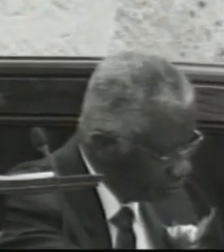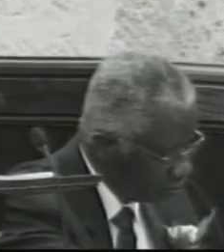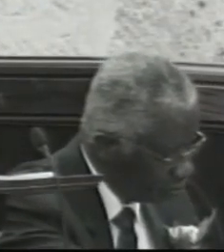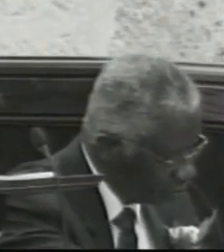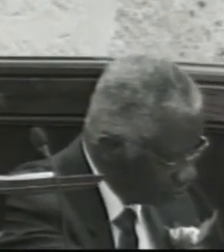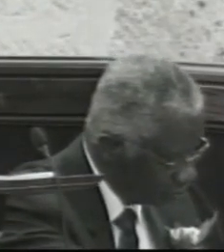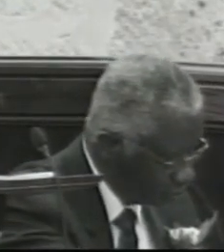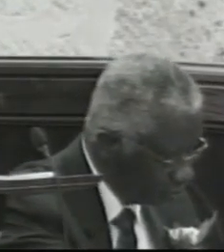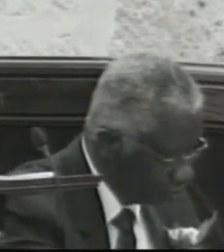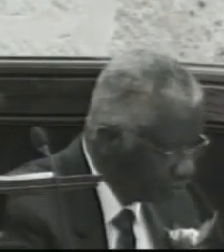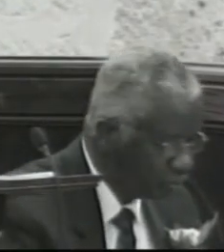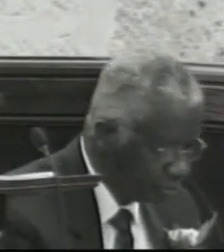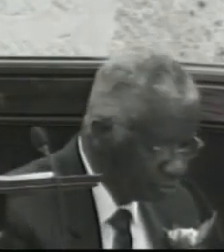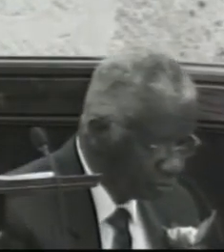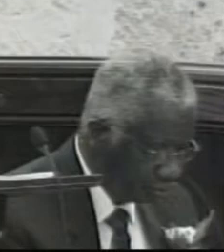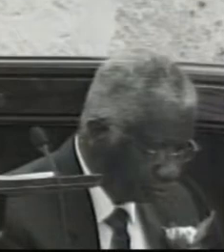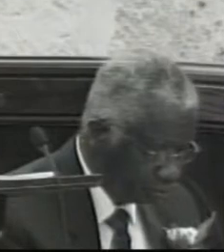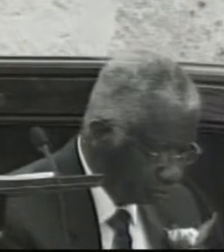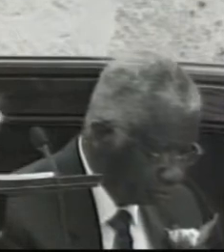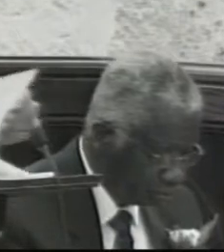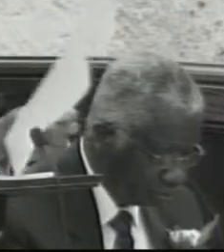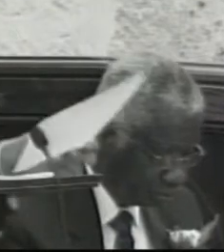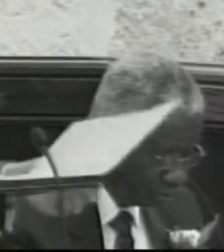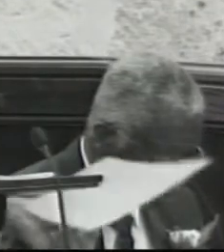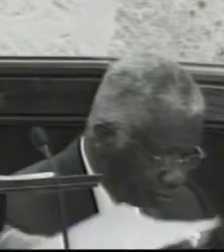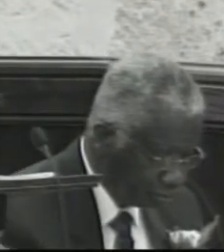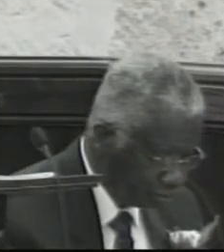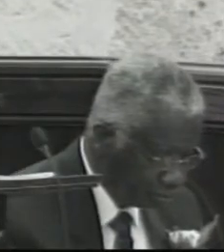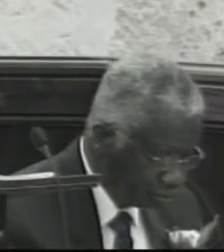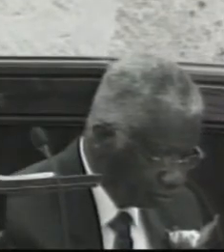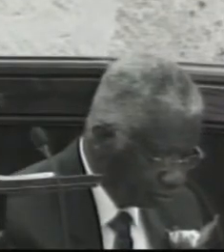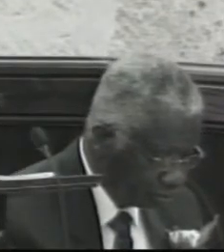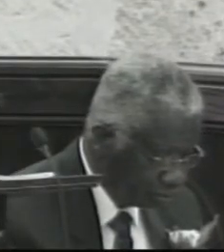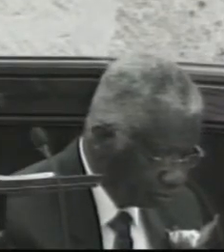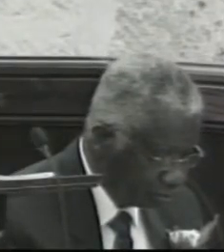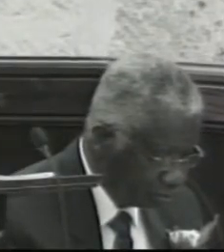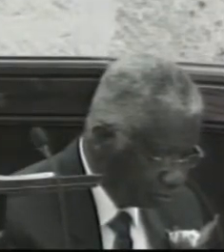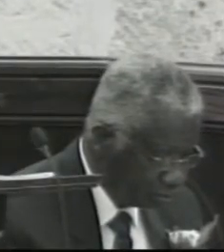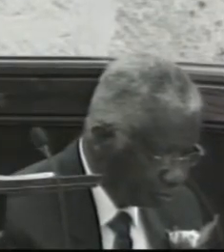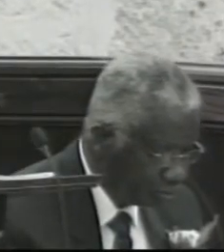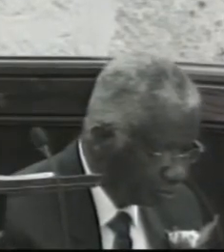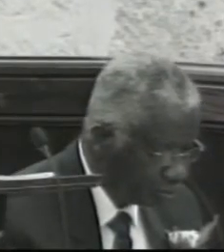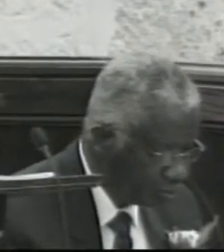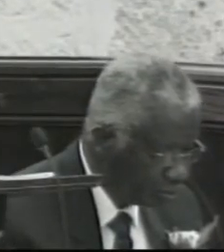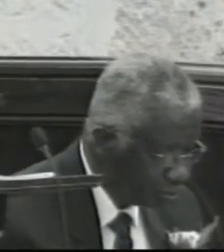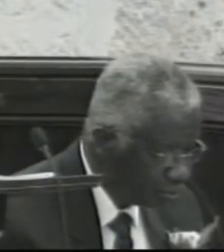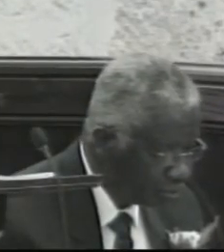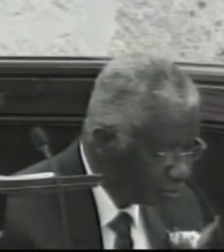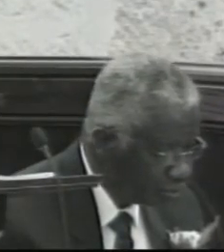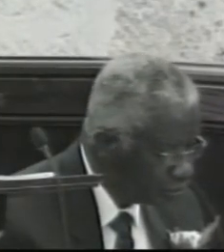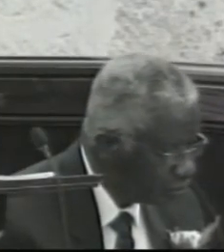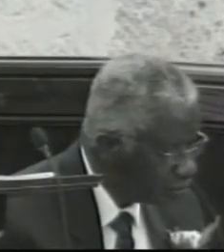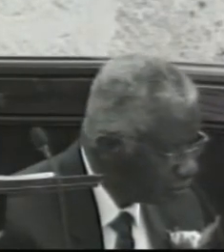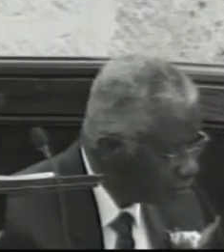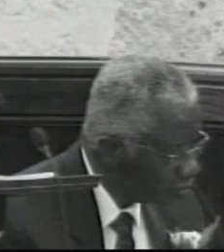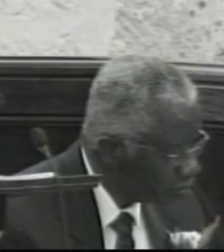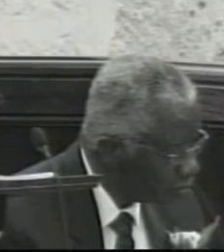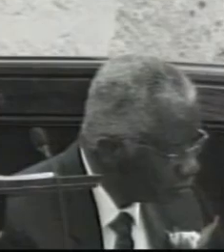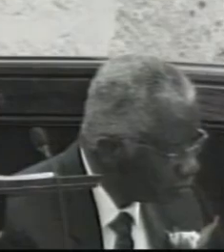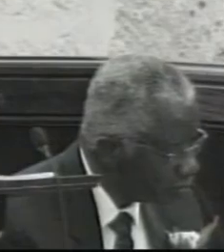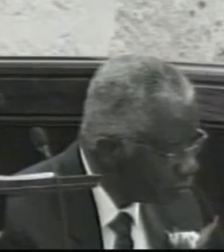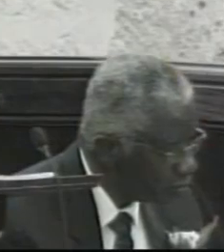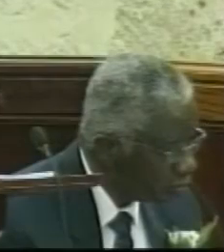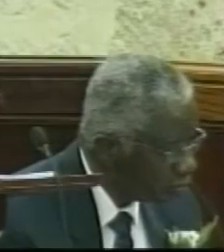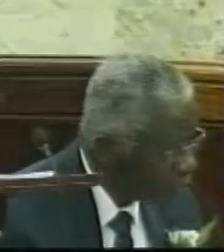in Barbados, particularly but not limited to the provisioning of our main general hospital, the Queen Elizabeth